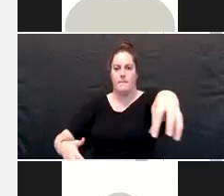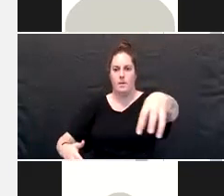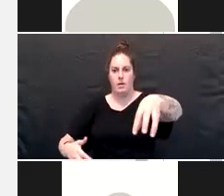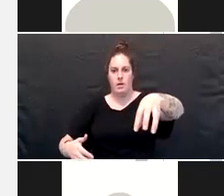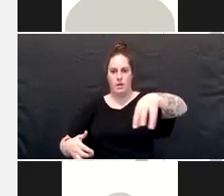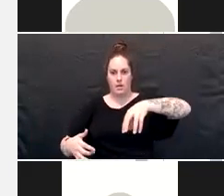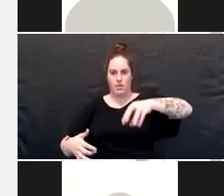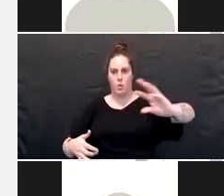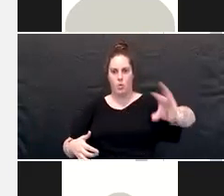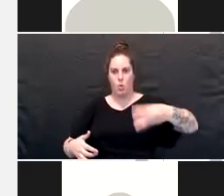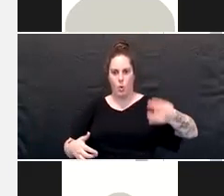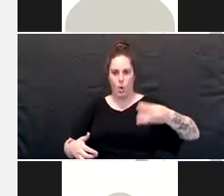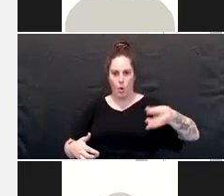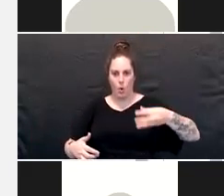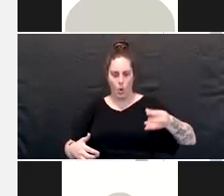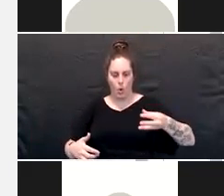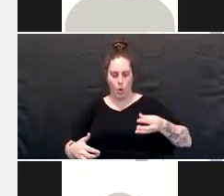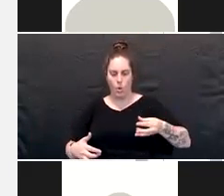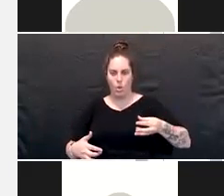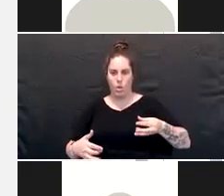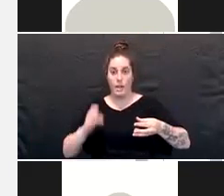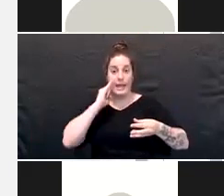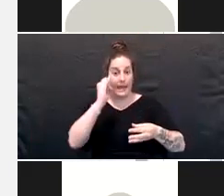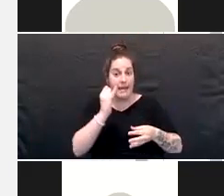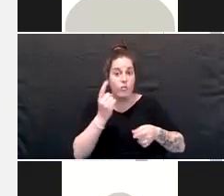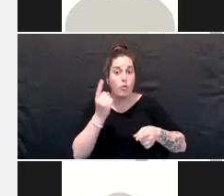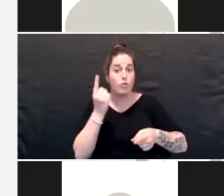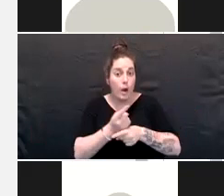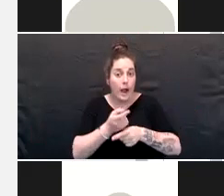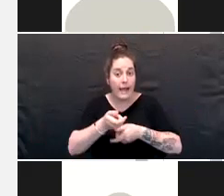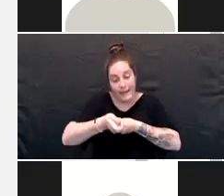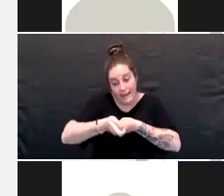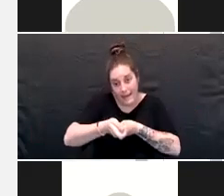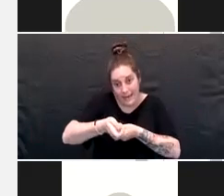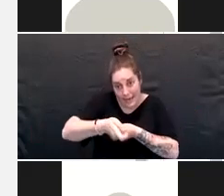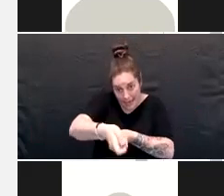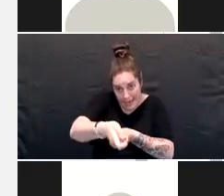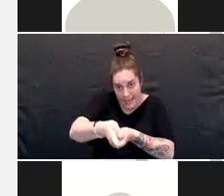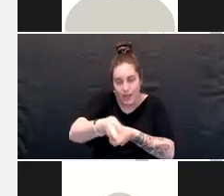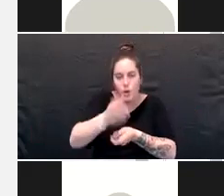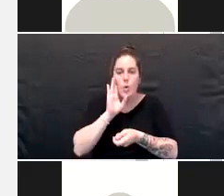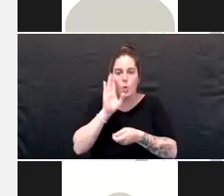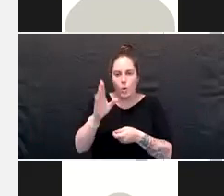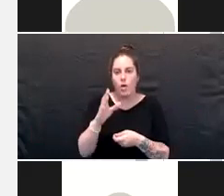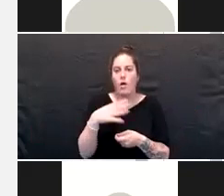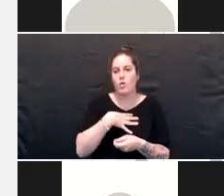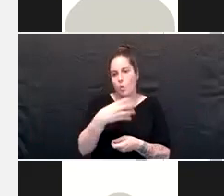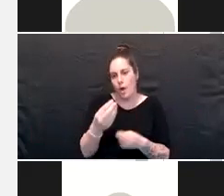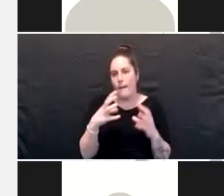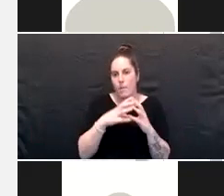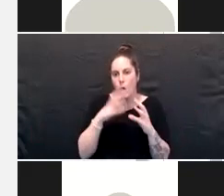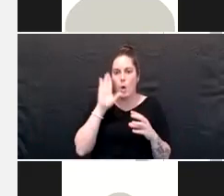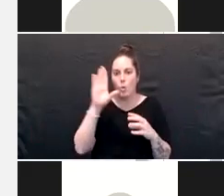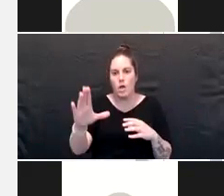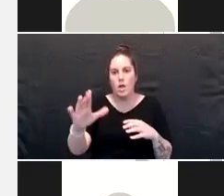And then that cue ball, if you've done a good job, hits the colorful balls and everything scatters on